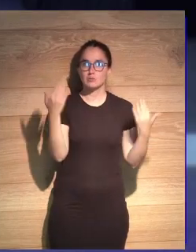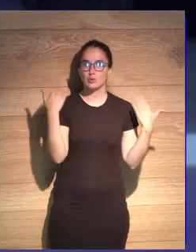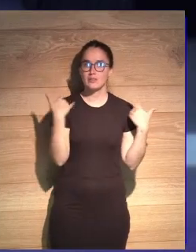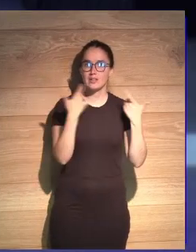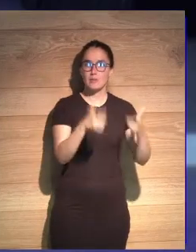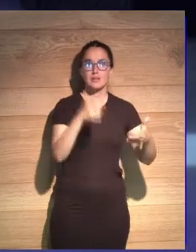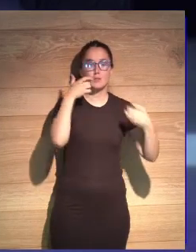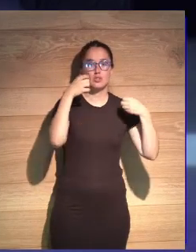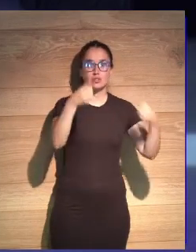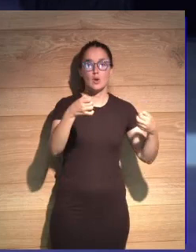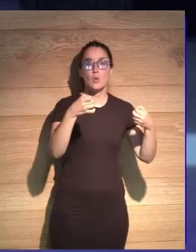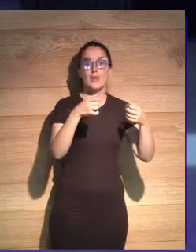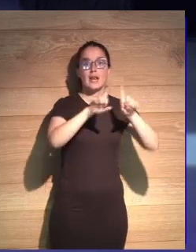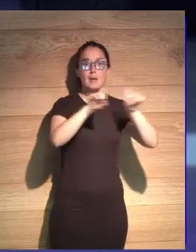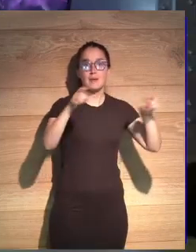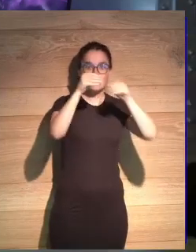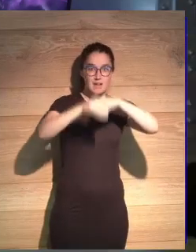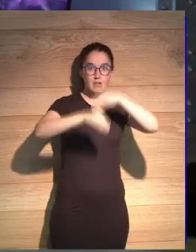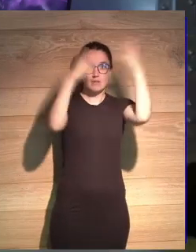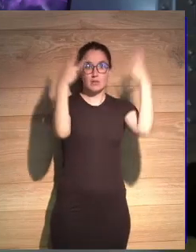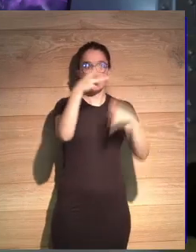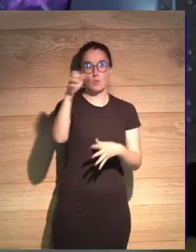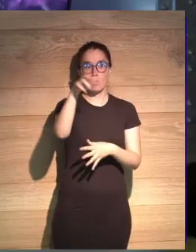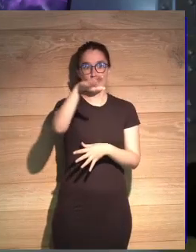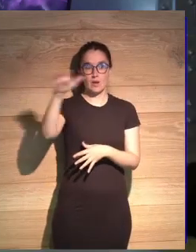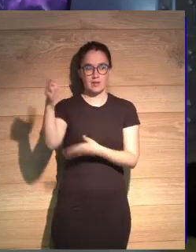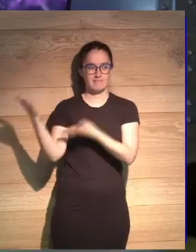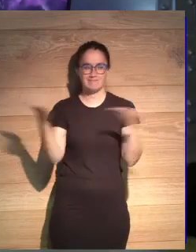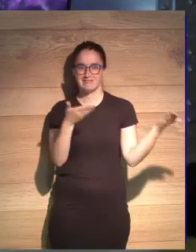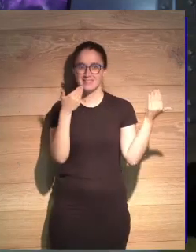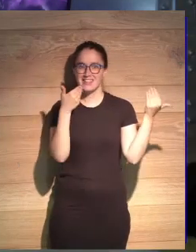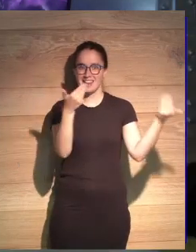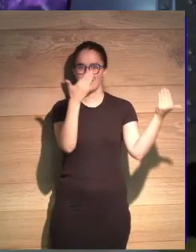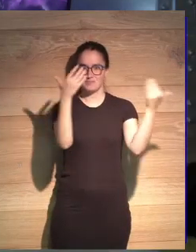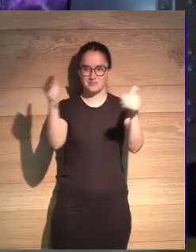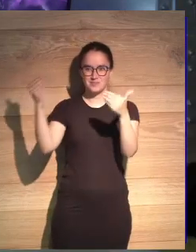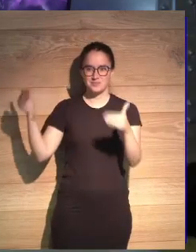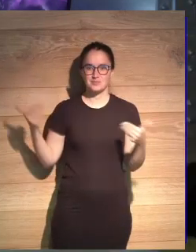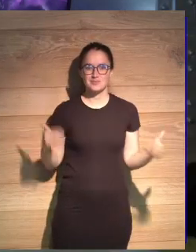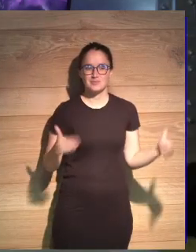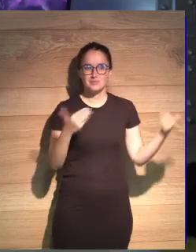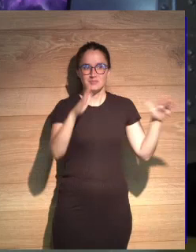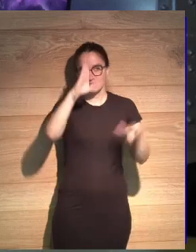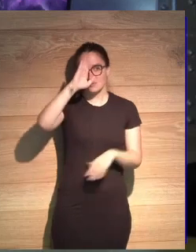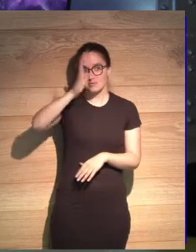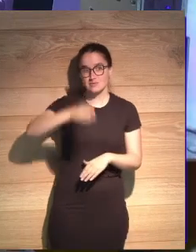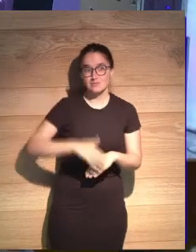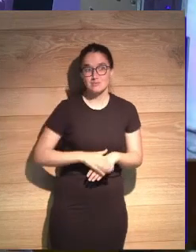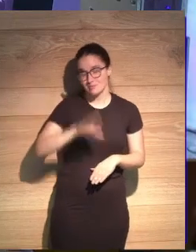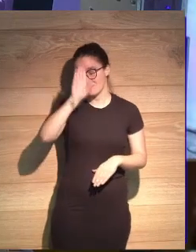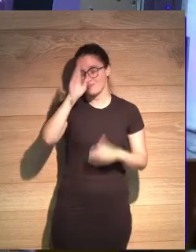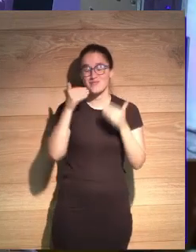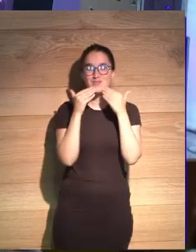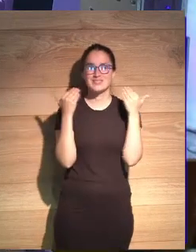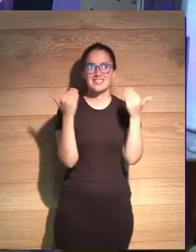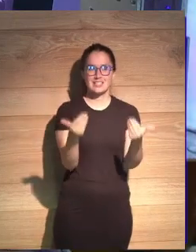present on this. He's responsible of the health department of the company Virtualware.